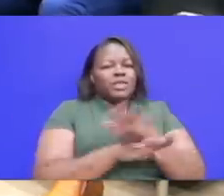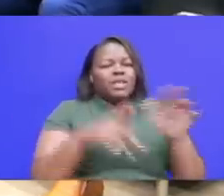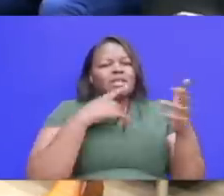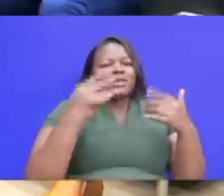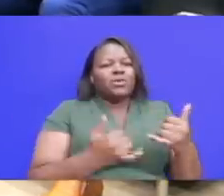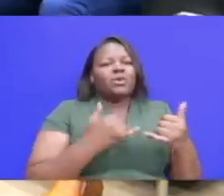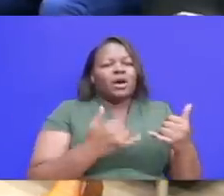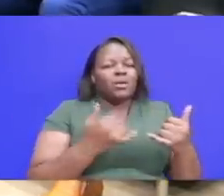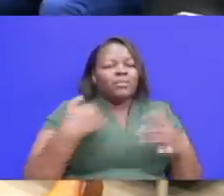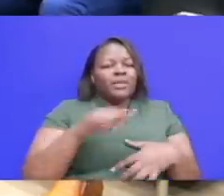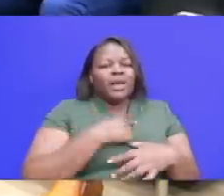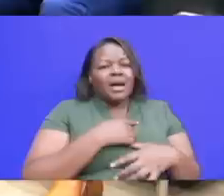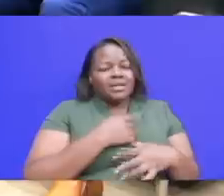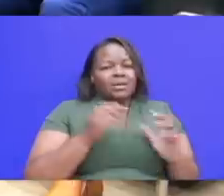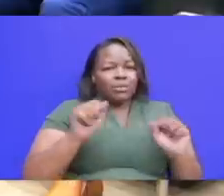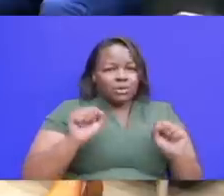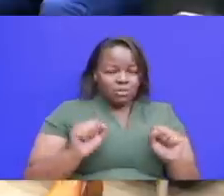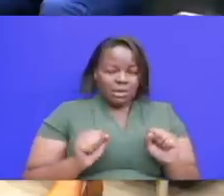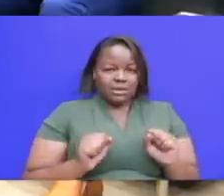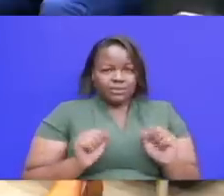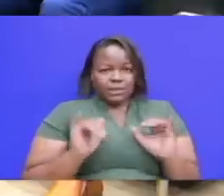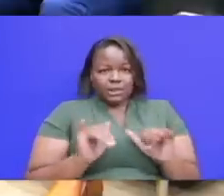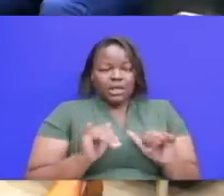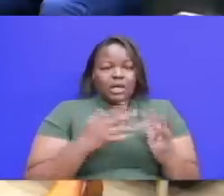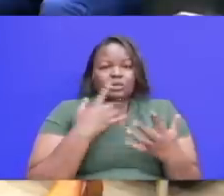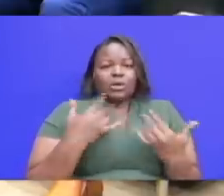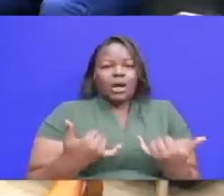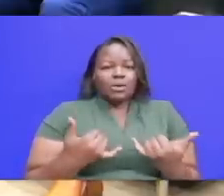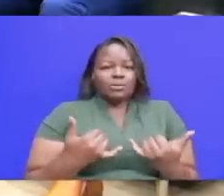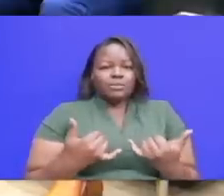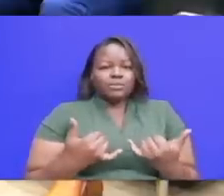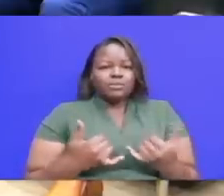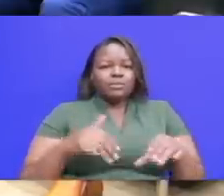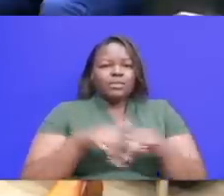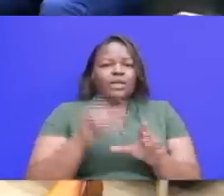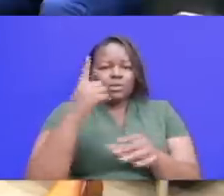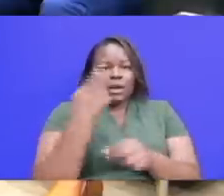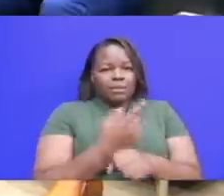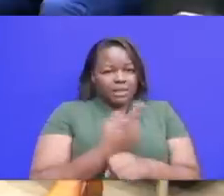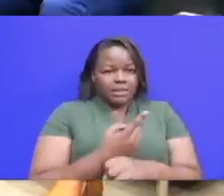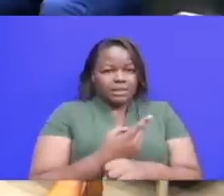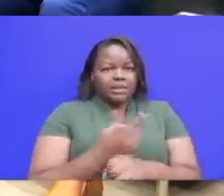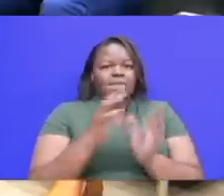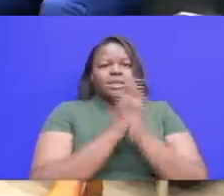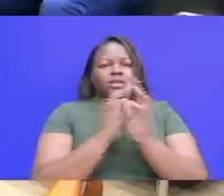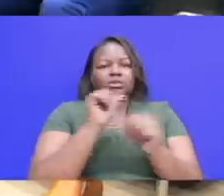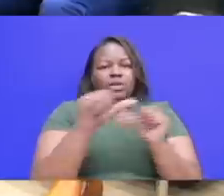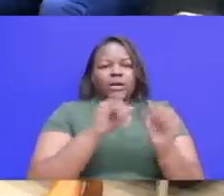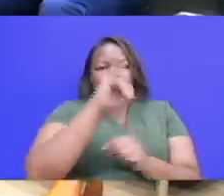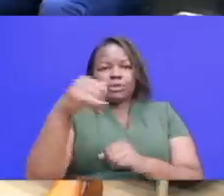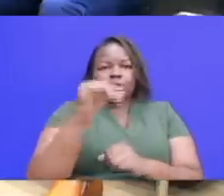a bite on that cake. Yes. So, in 1 minute, the story of Judah and Tamar.